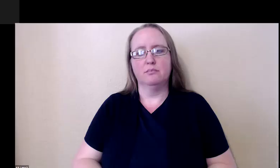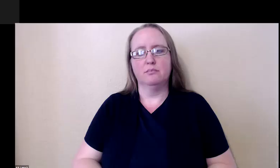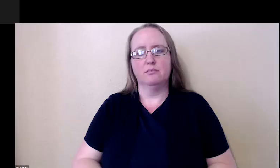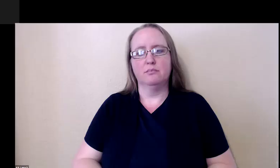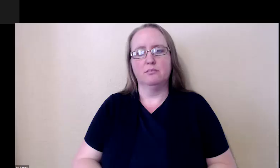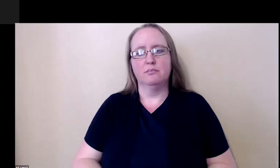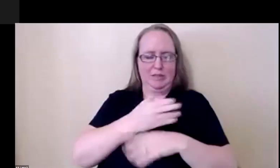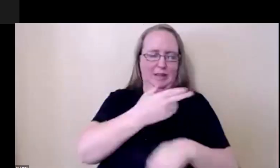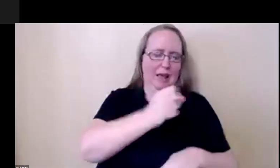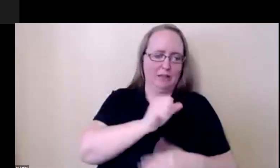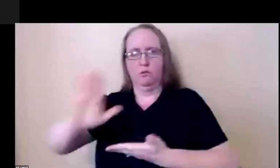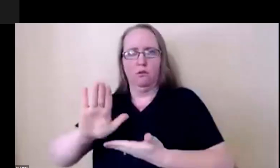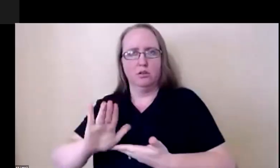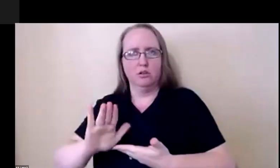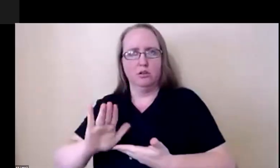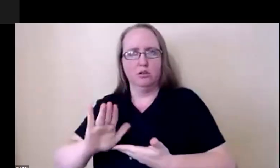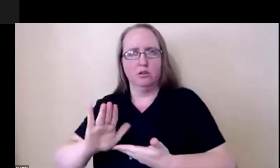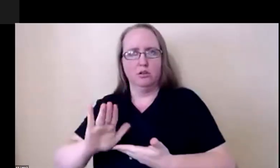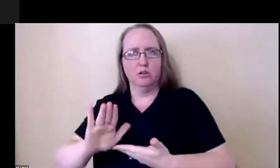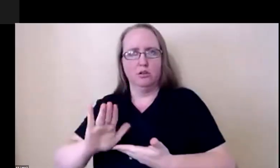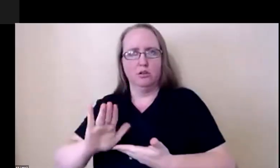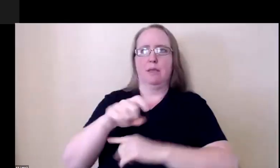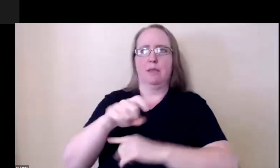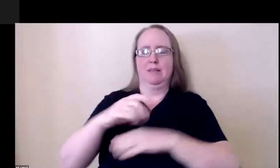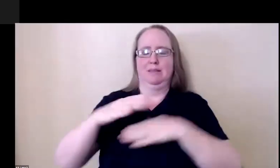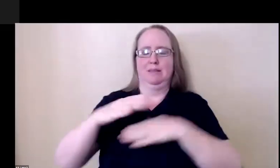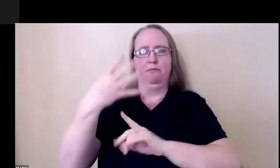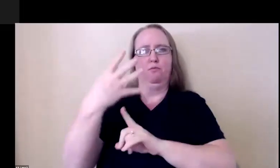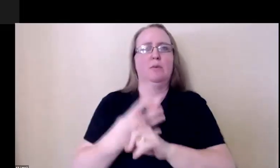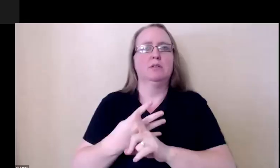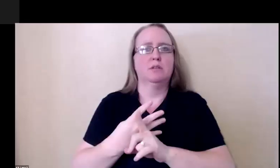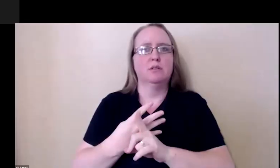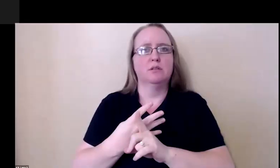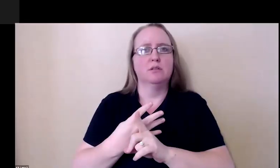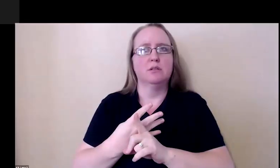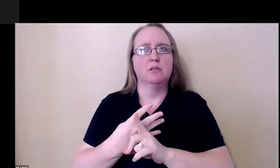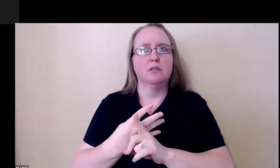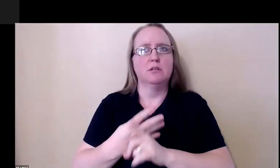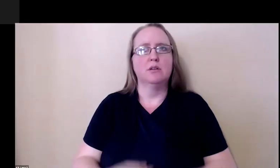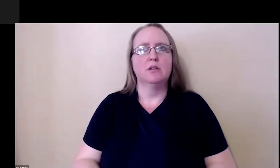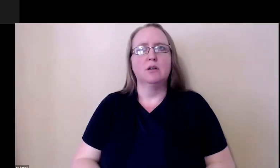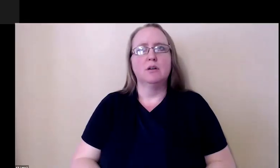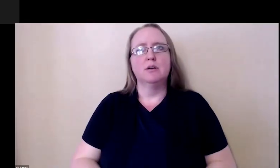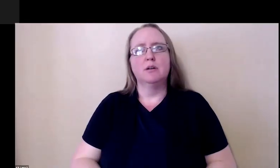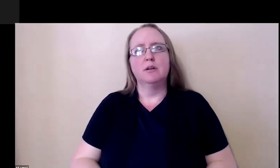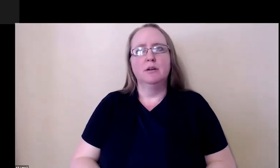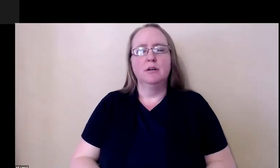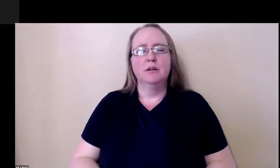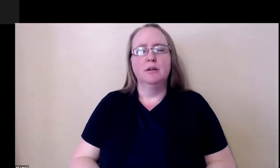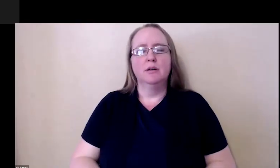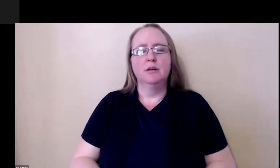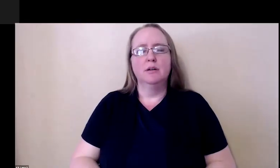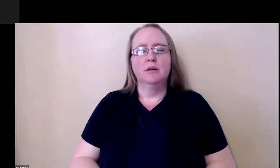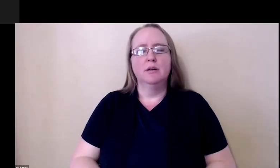college, um, because it needs to be a minimum of 4 months. And if that was